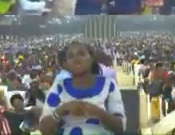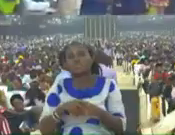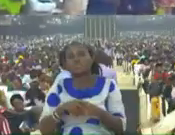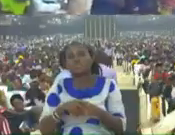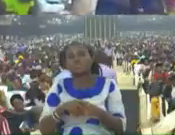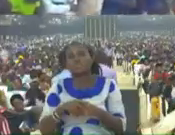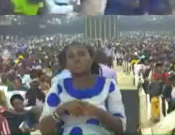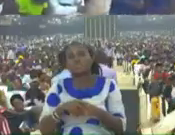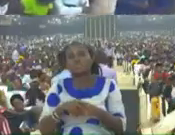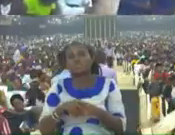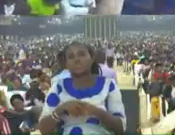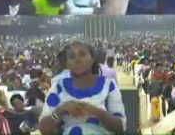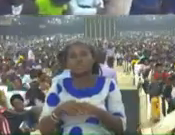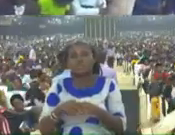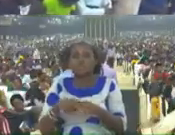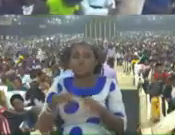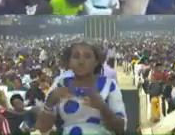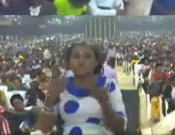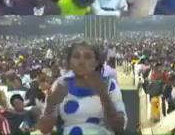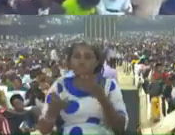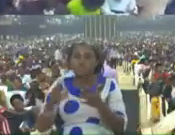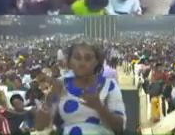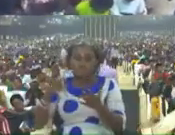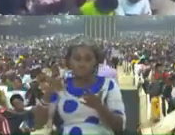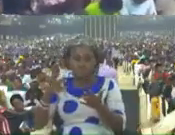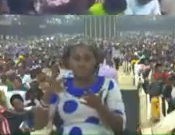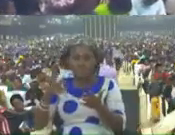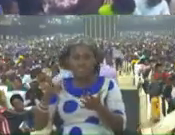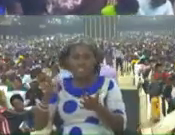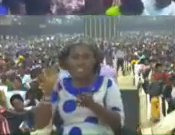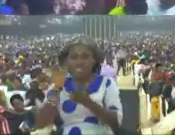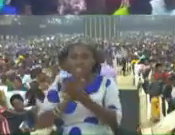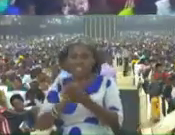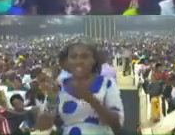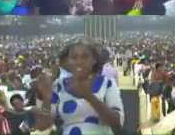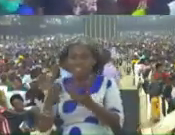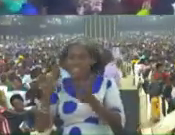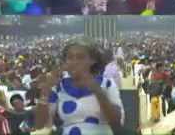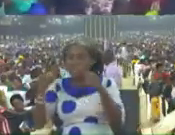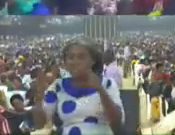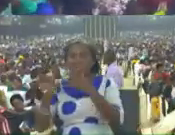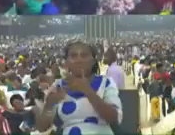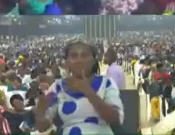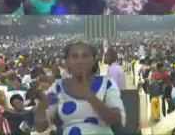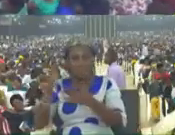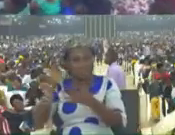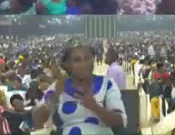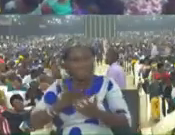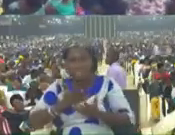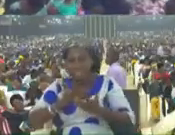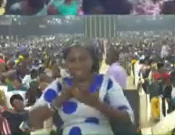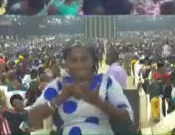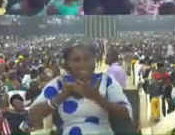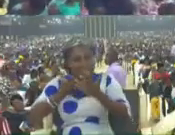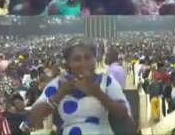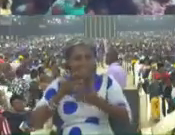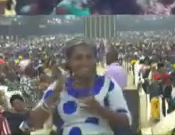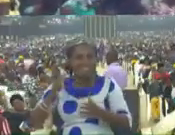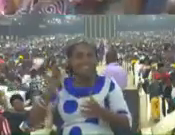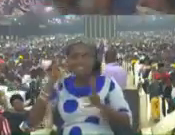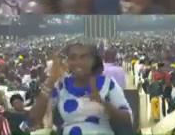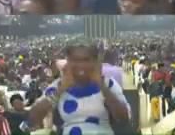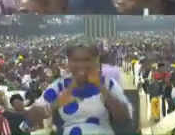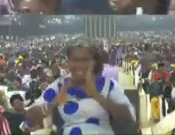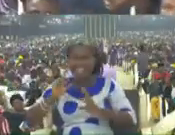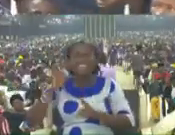You shed innocent blood, that blood will cry out sooner or